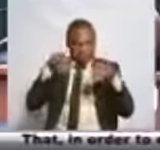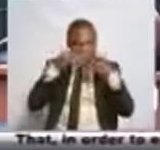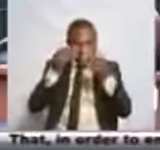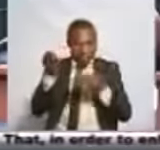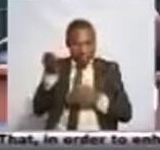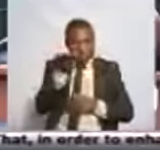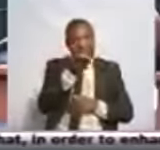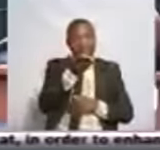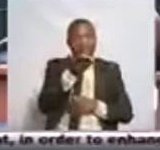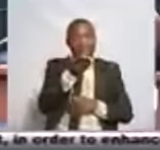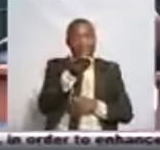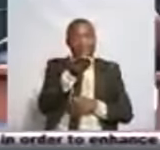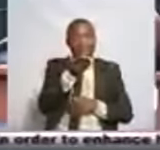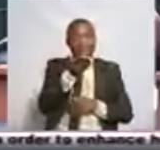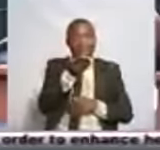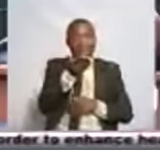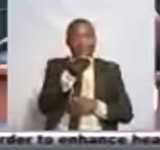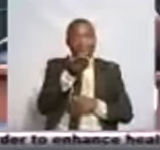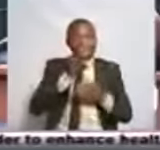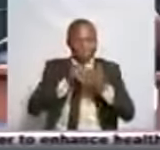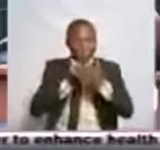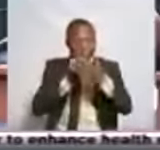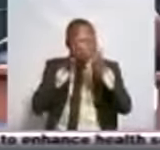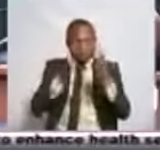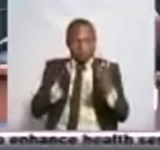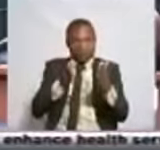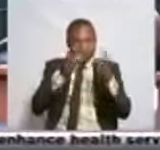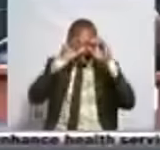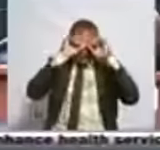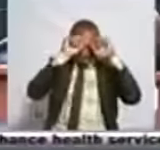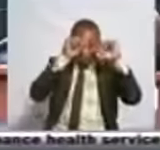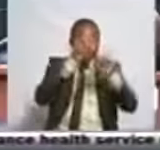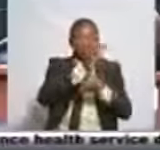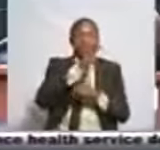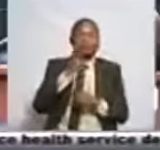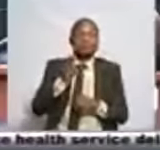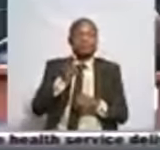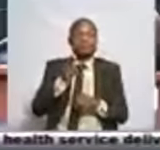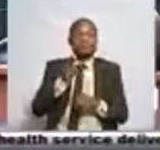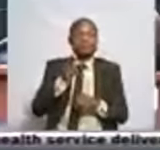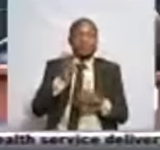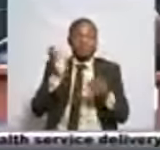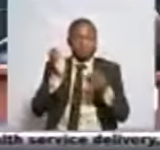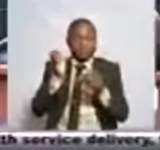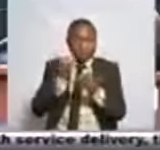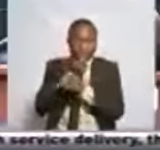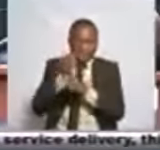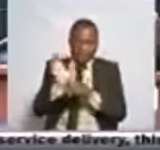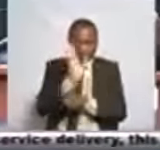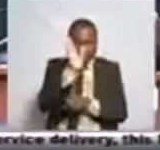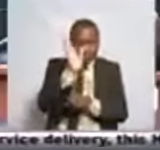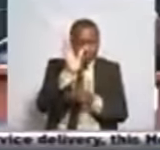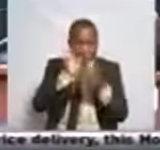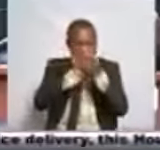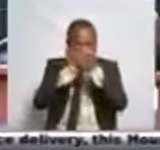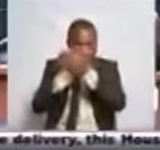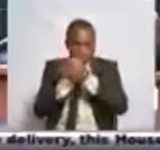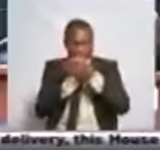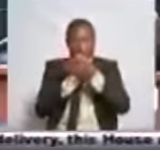you, courtesy of the leadership of Mr. Hichilema, an undertaking that with your cooperation,